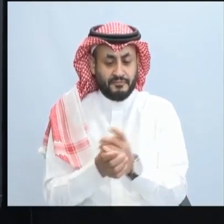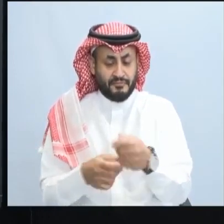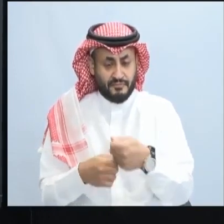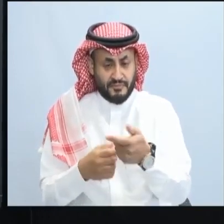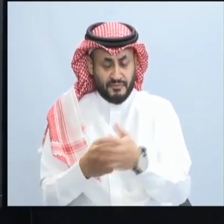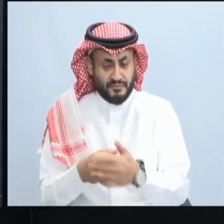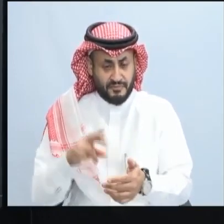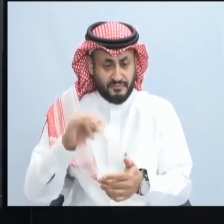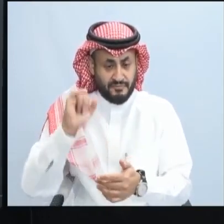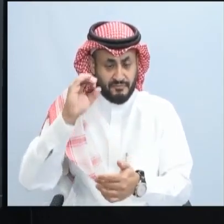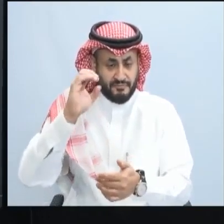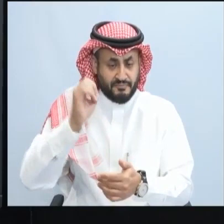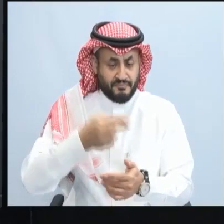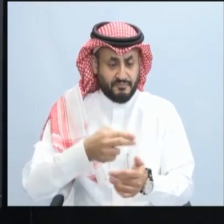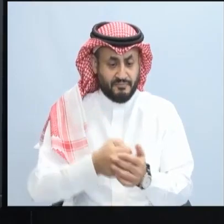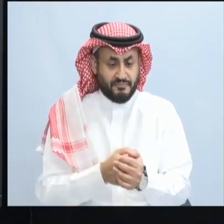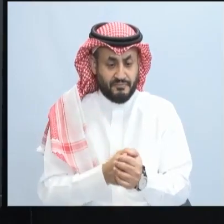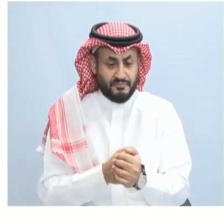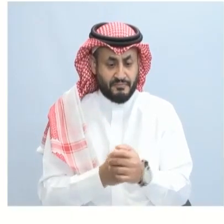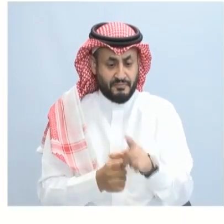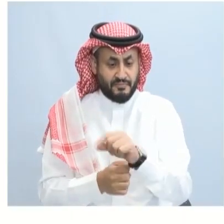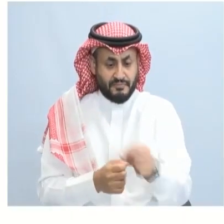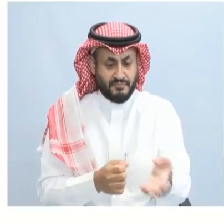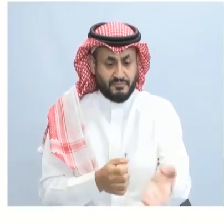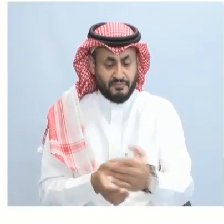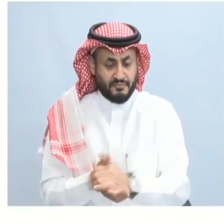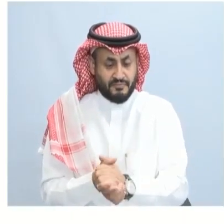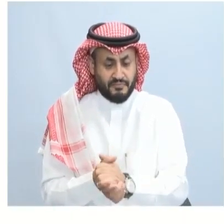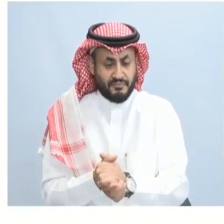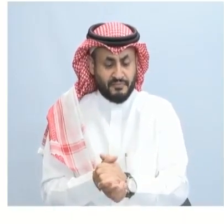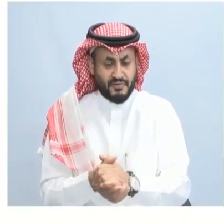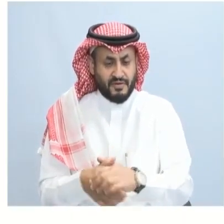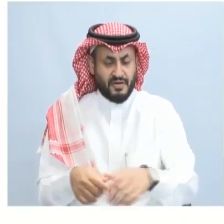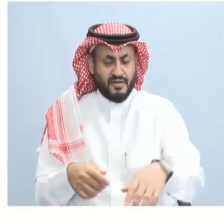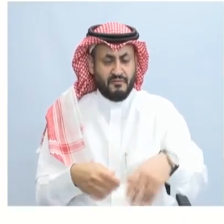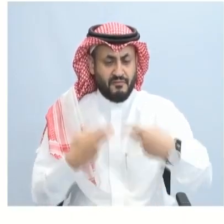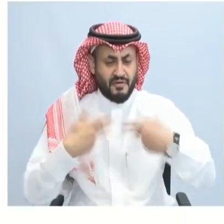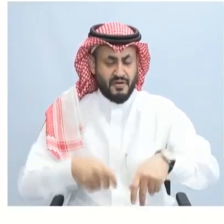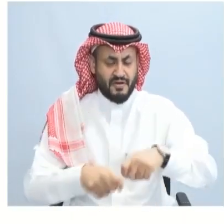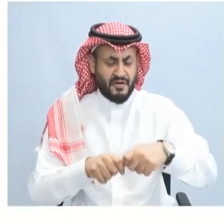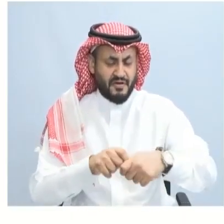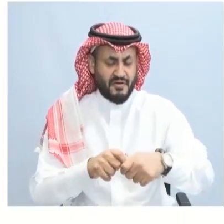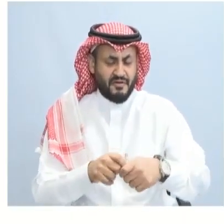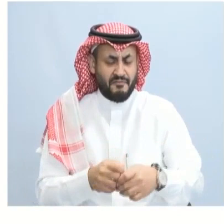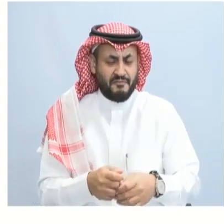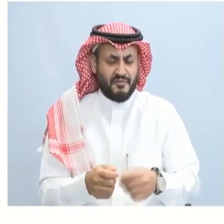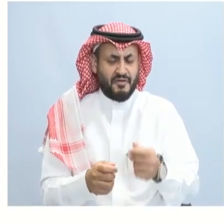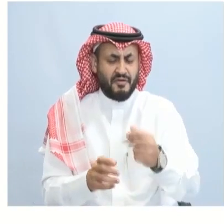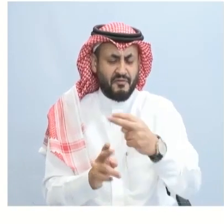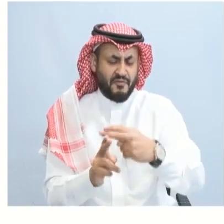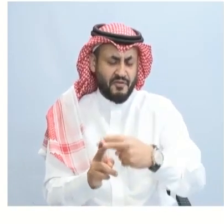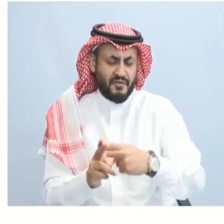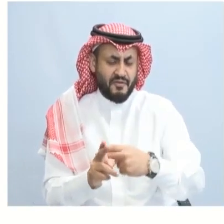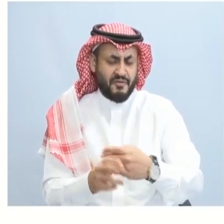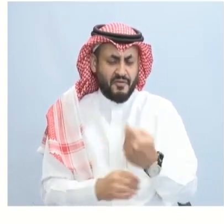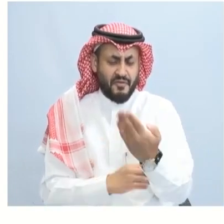word, but rags means like this person, he is wearing rags, which means that he is in a poor situation.